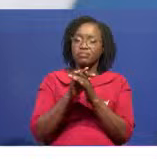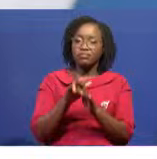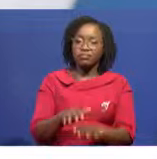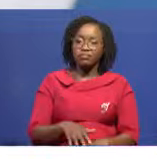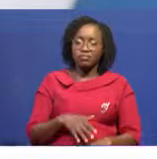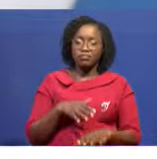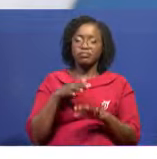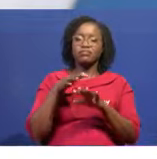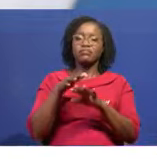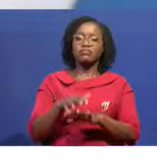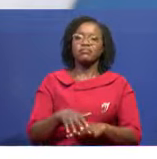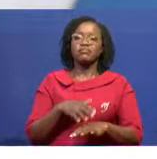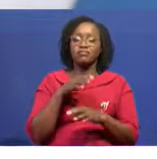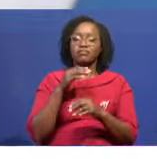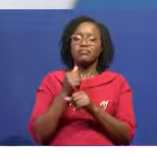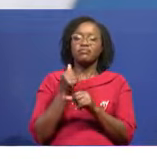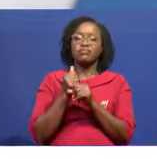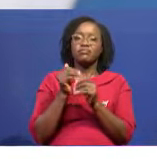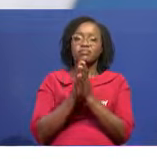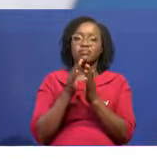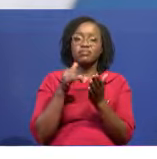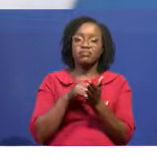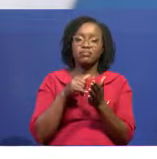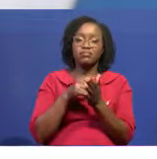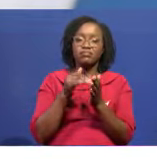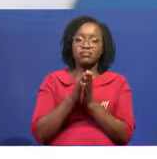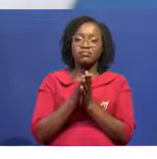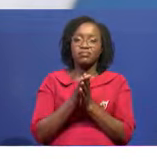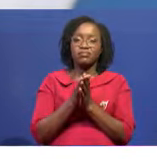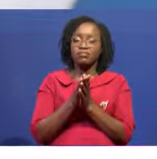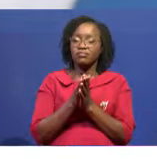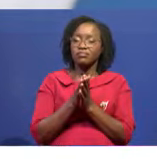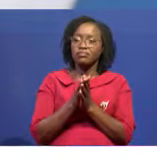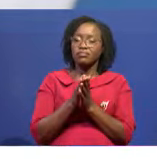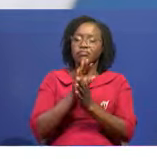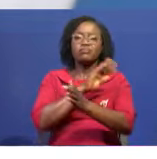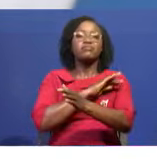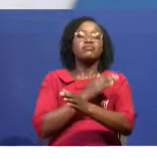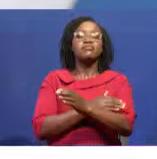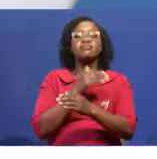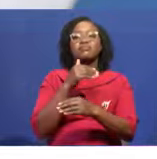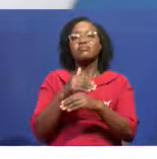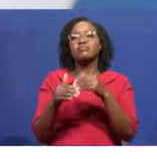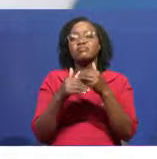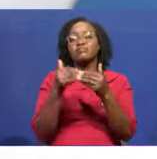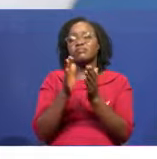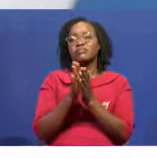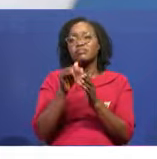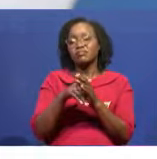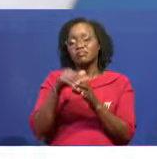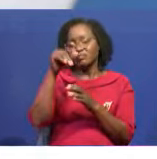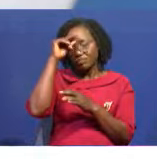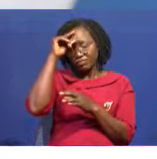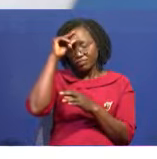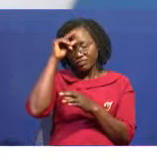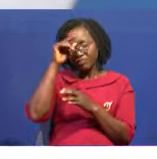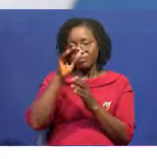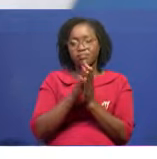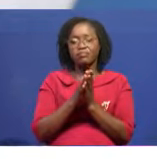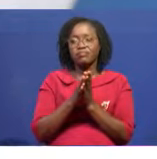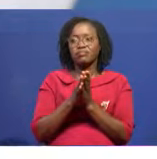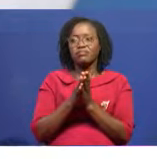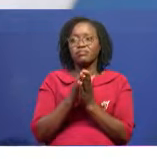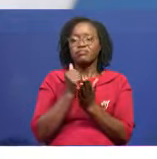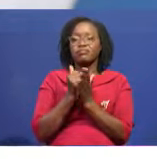slowly we'll be able to deal with it. Then last but not least, we also have issues of capacity building within the government circles. We still